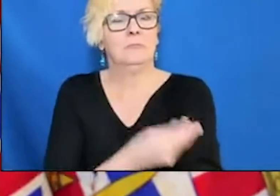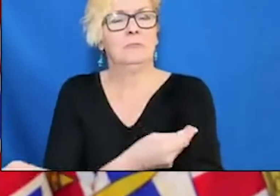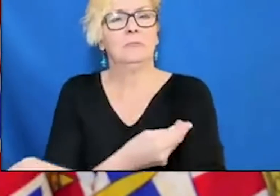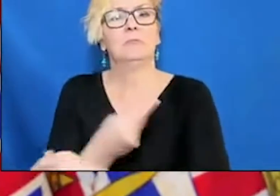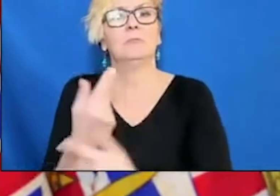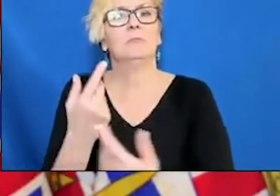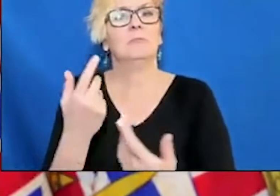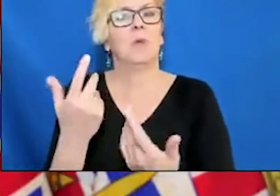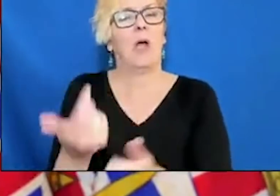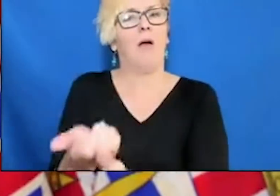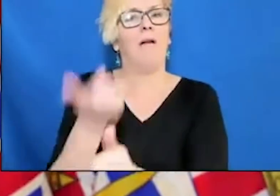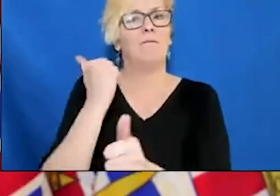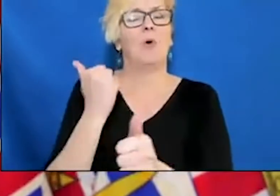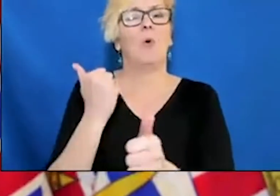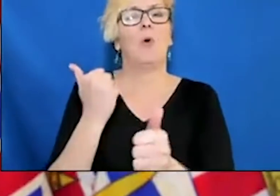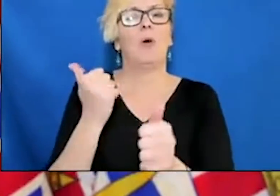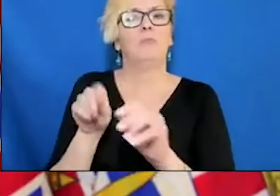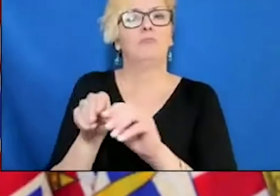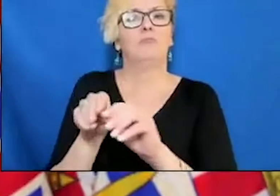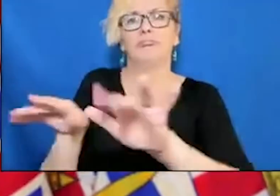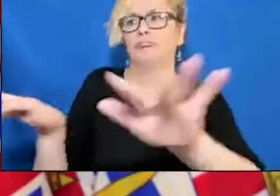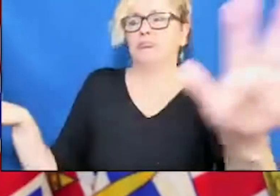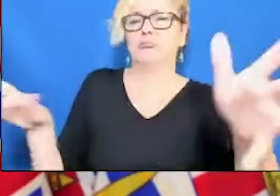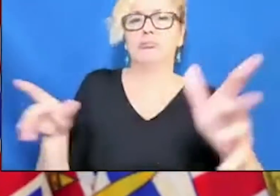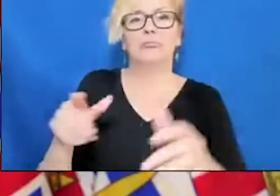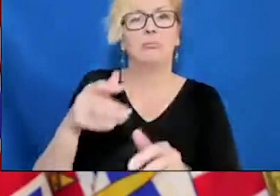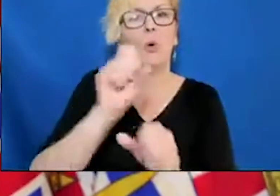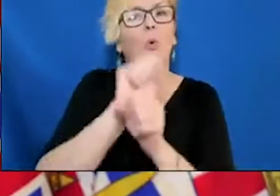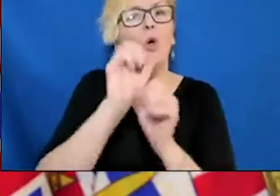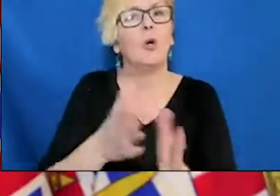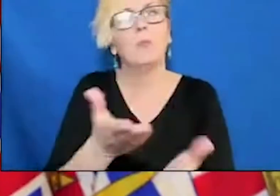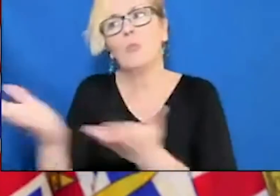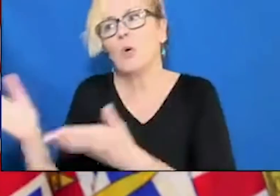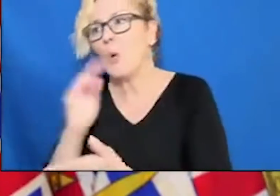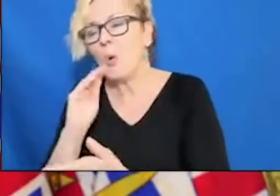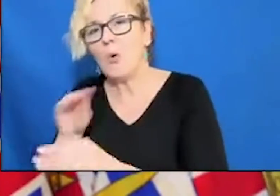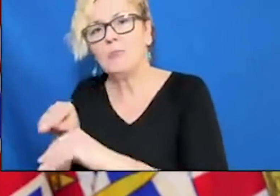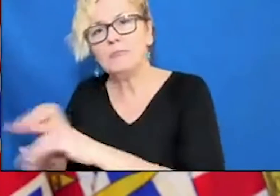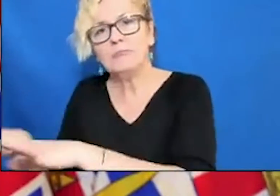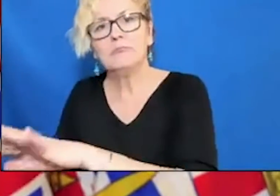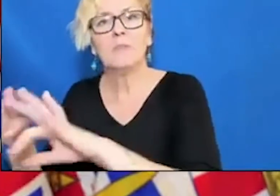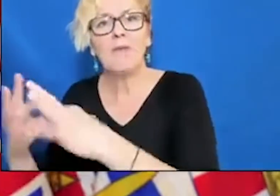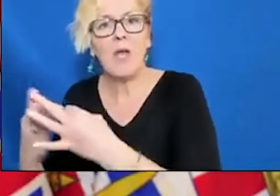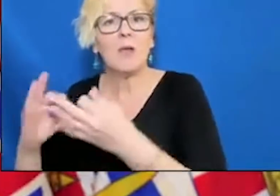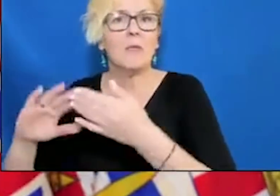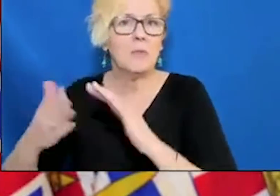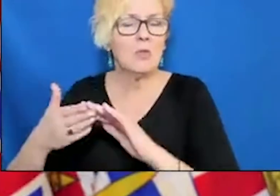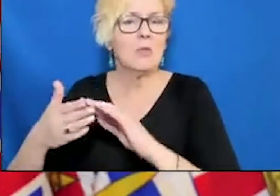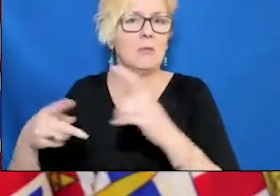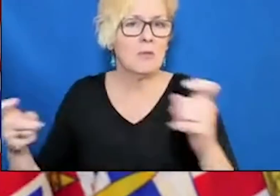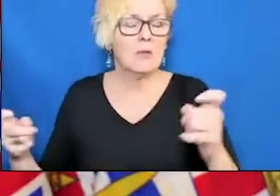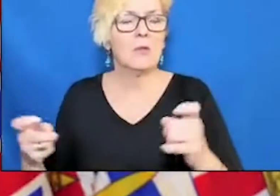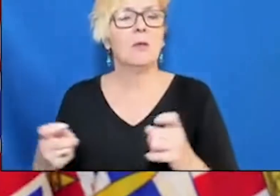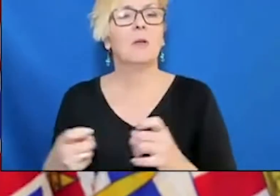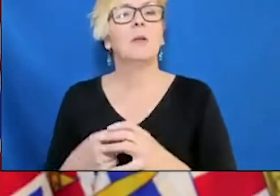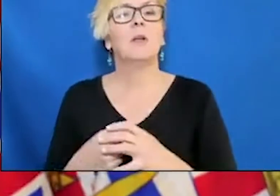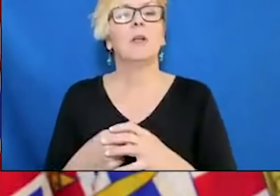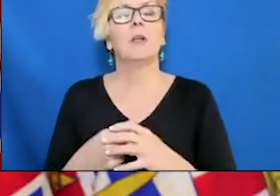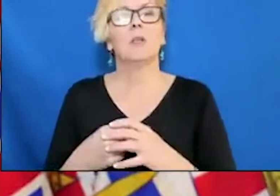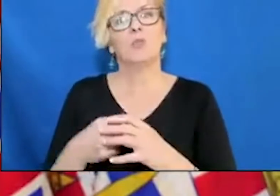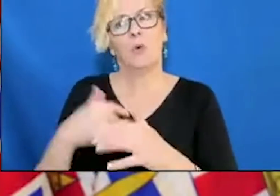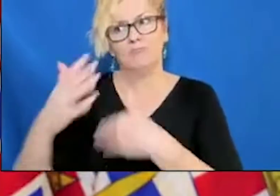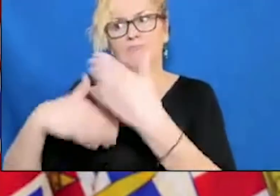greater protection to all of us. It's addressing that transmission that we're continuing to see in the community. And this